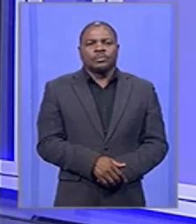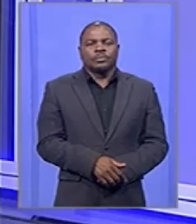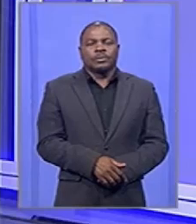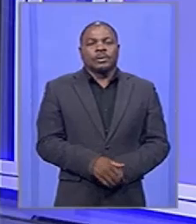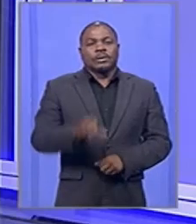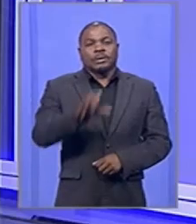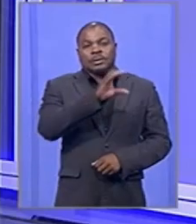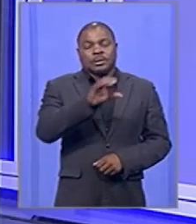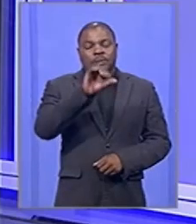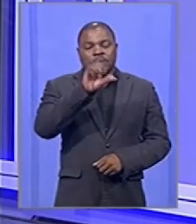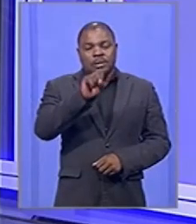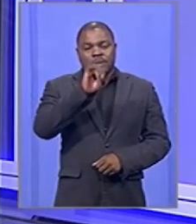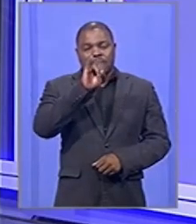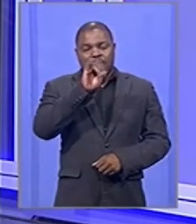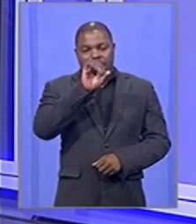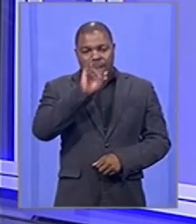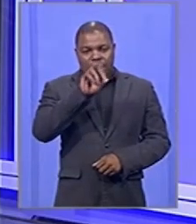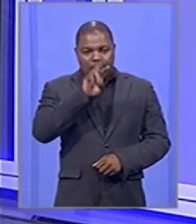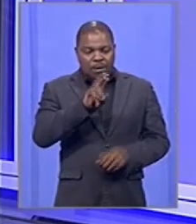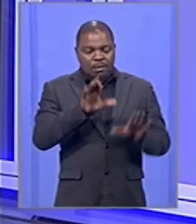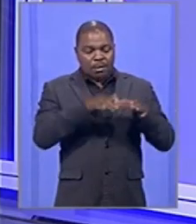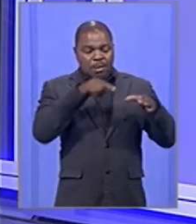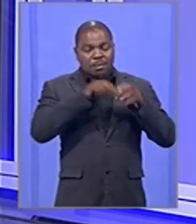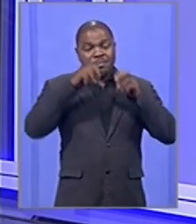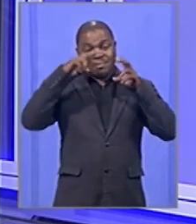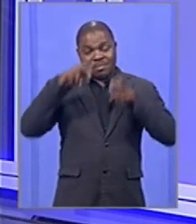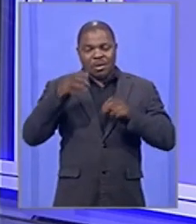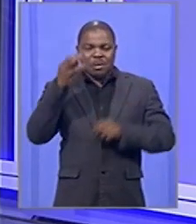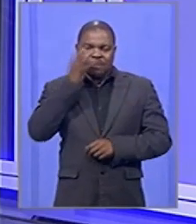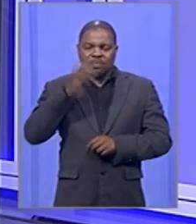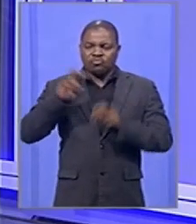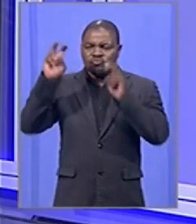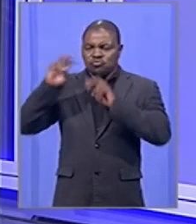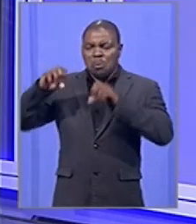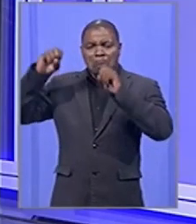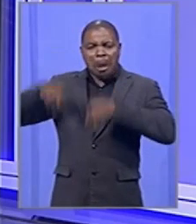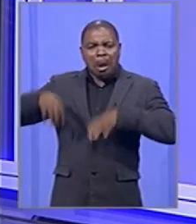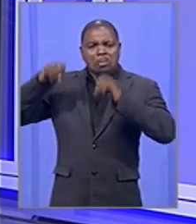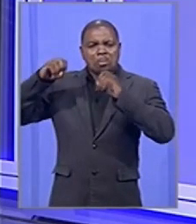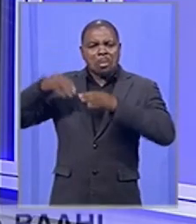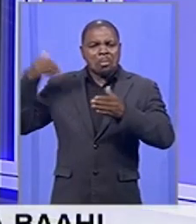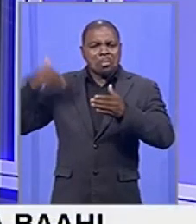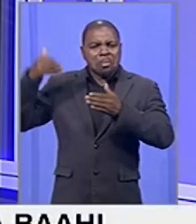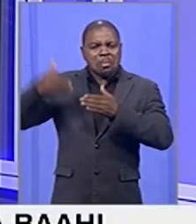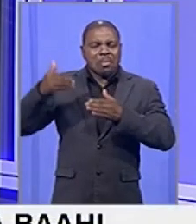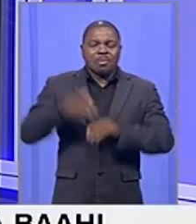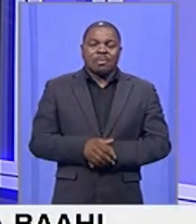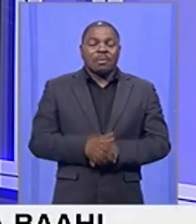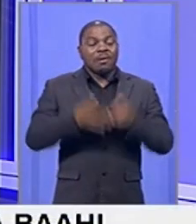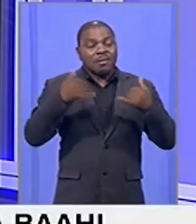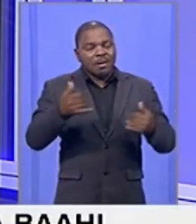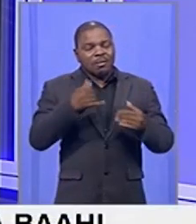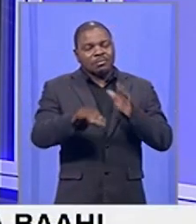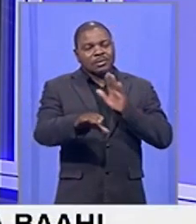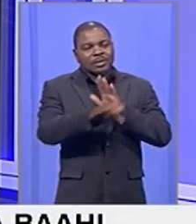Mogatla dipatlisiso wa CSIR ore Kimollo ya motlakase e sa feng ba a ikhefu ithuntetsa